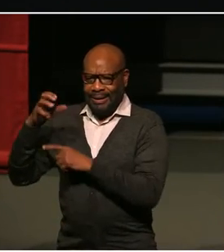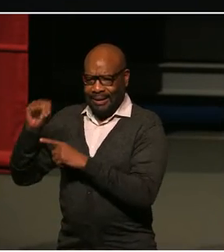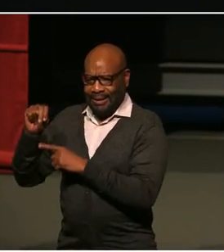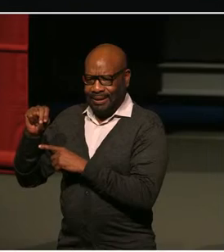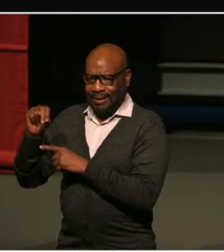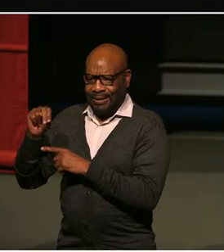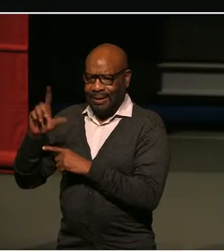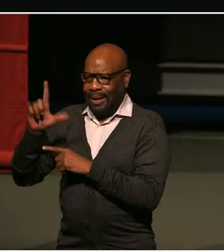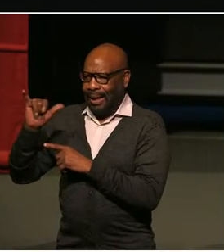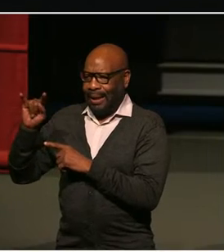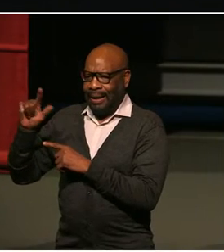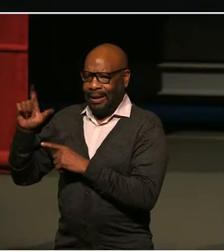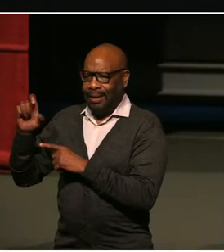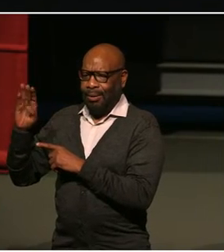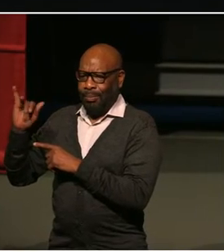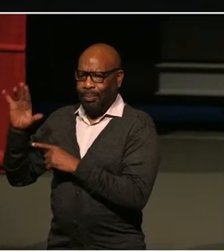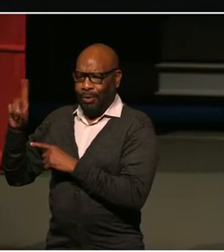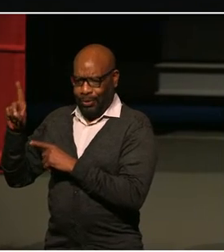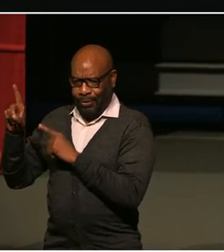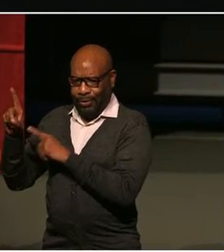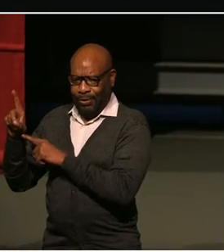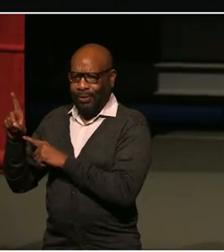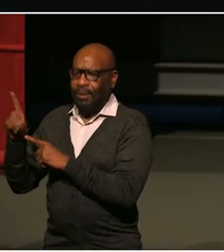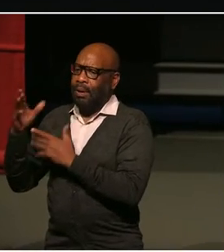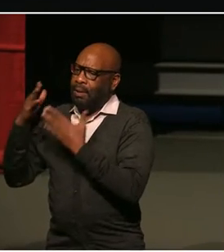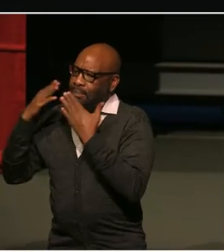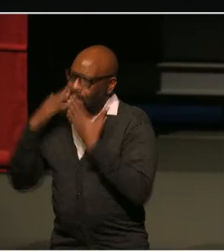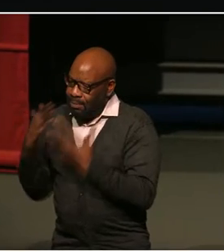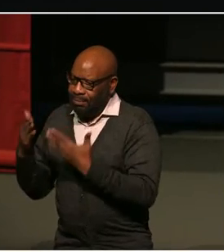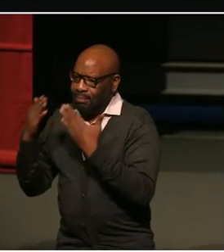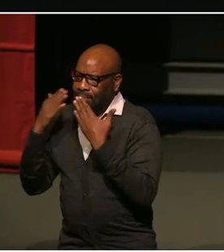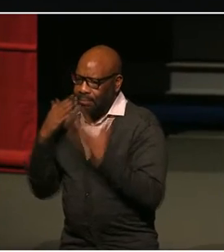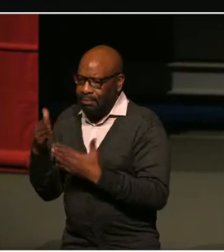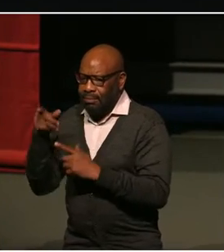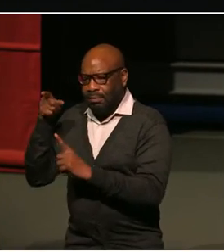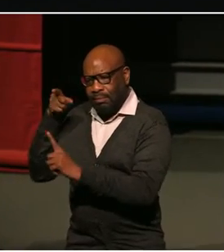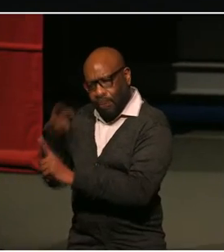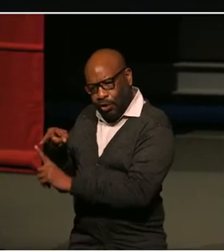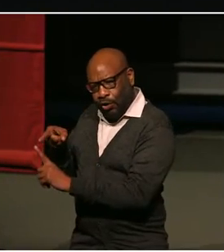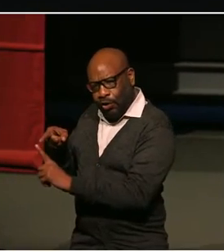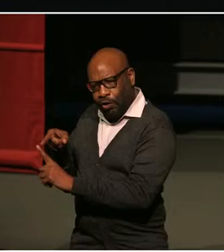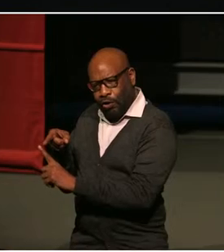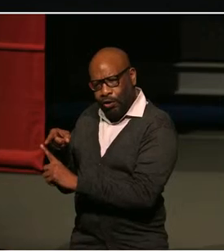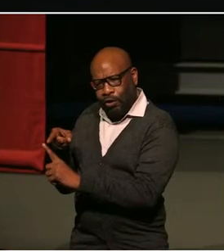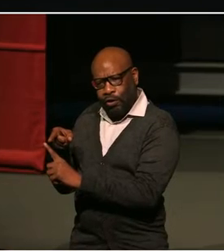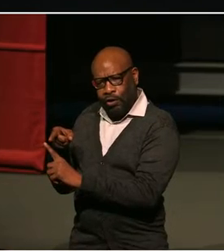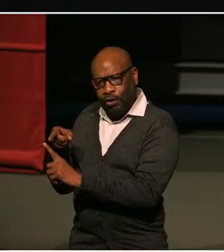heart brought us all together tonight. Sacheen, you are a true inspiration to us all.